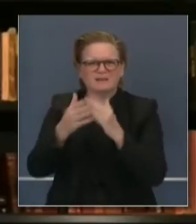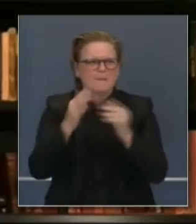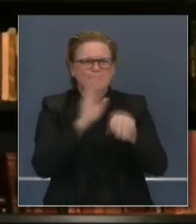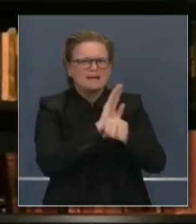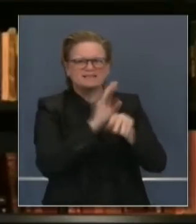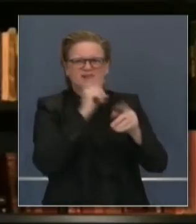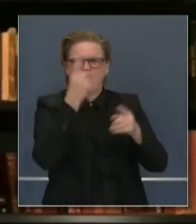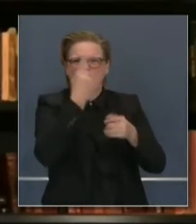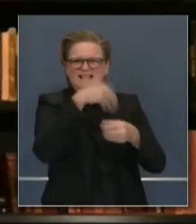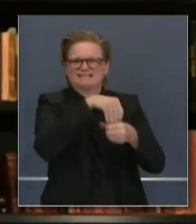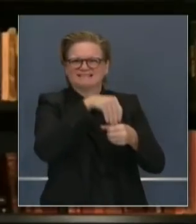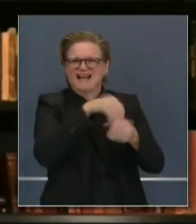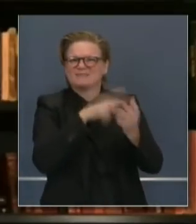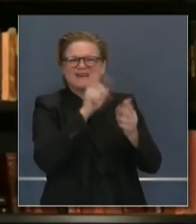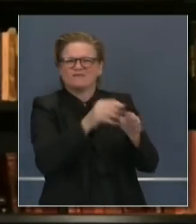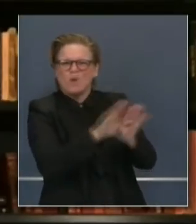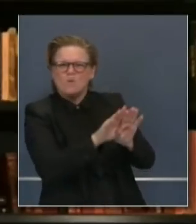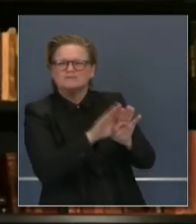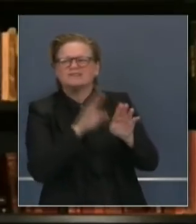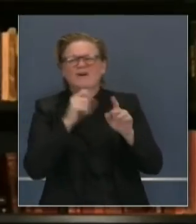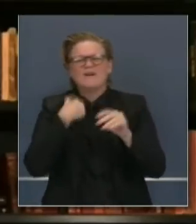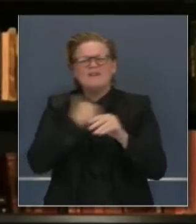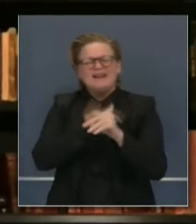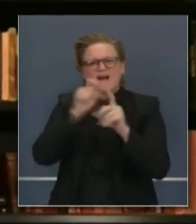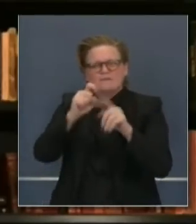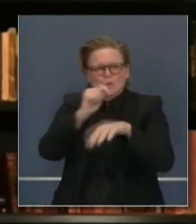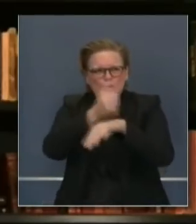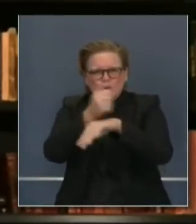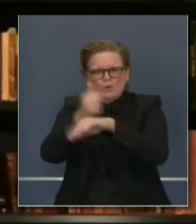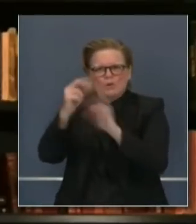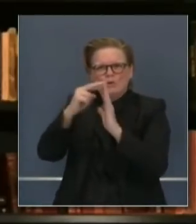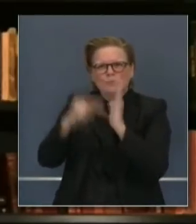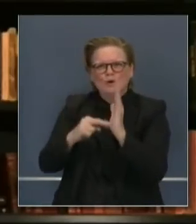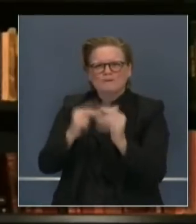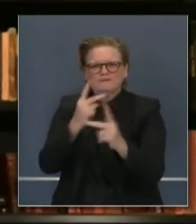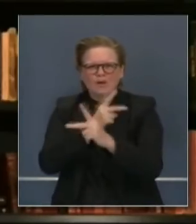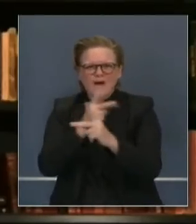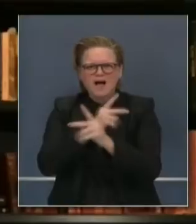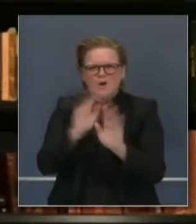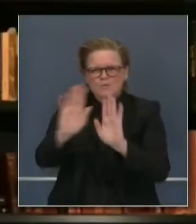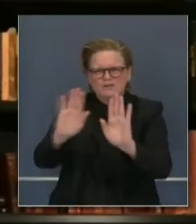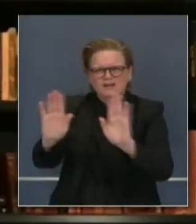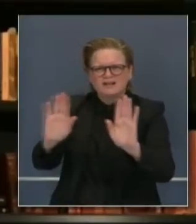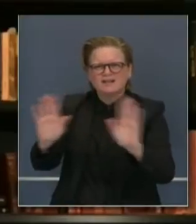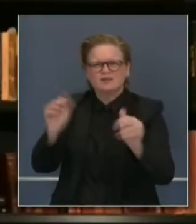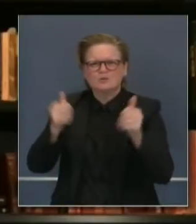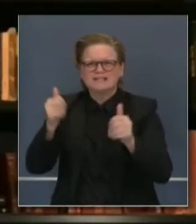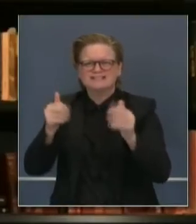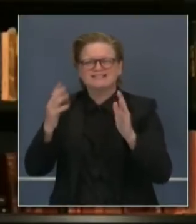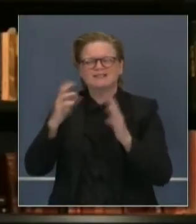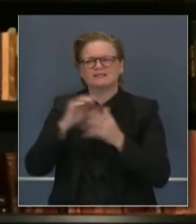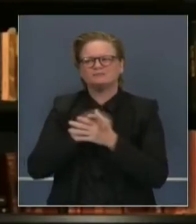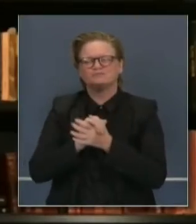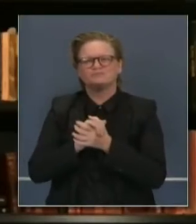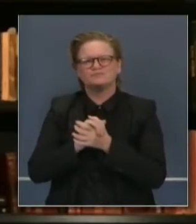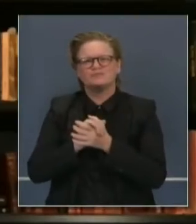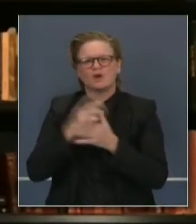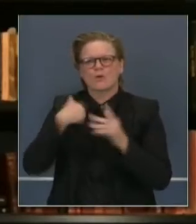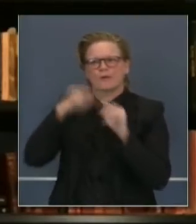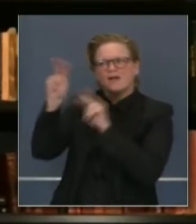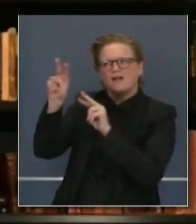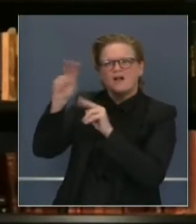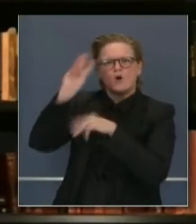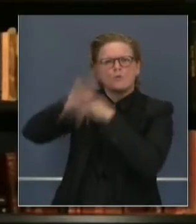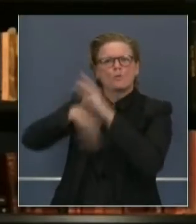in terms of these guidelines. It's also very consistent with what you'll see around the world, as Dr. Galley said a moment ago, and